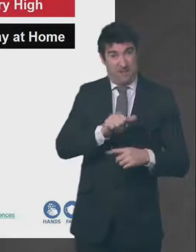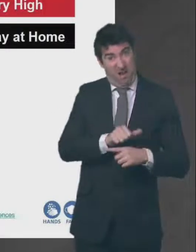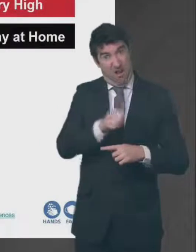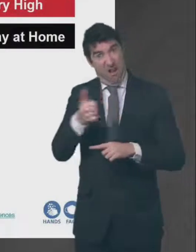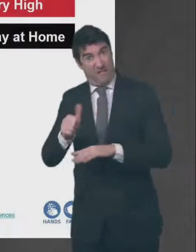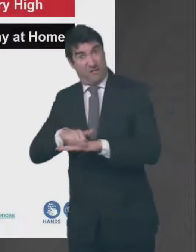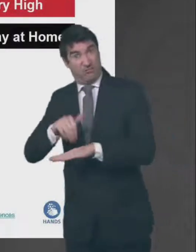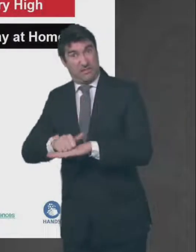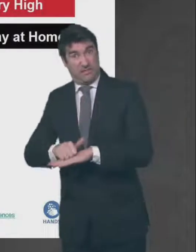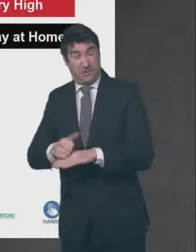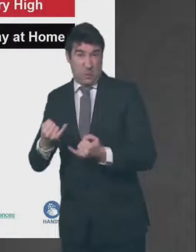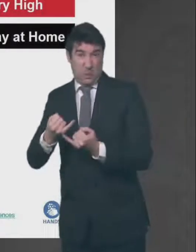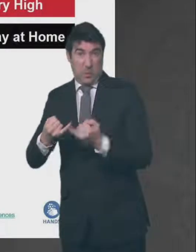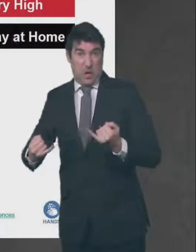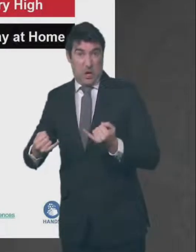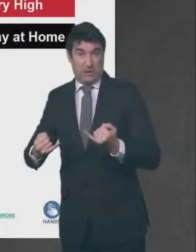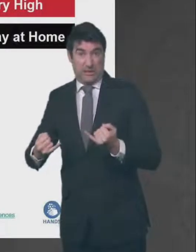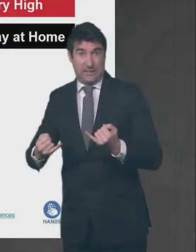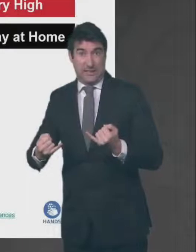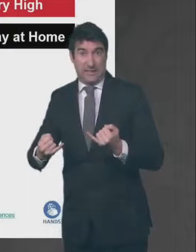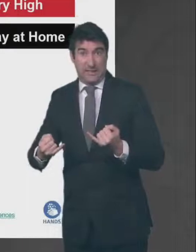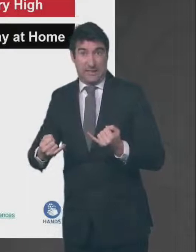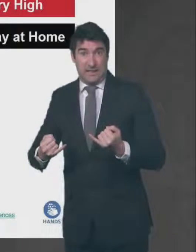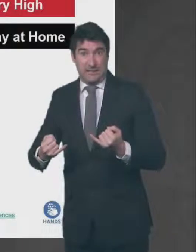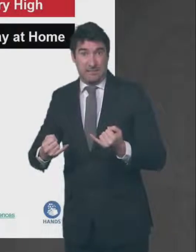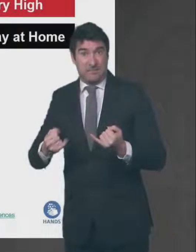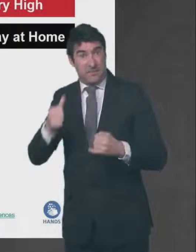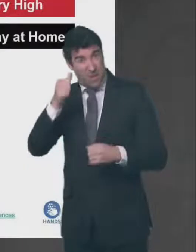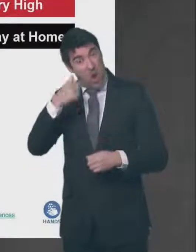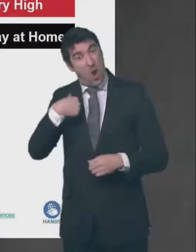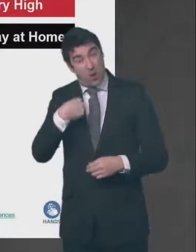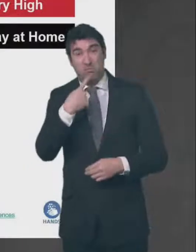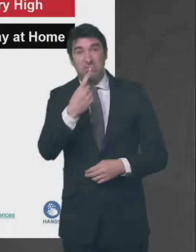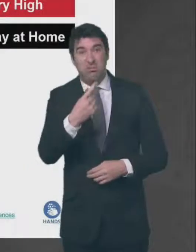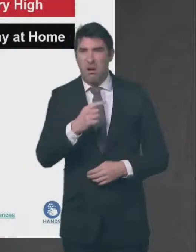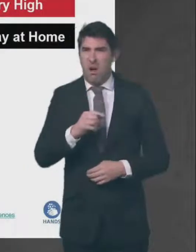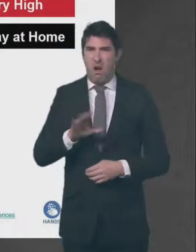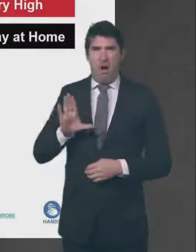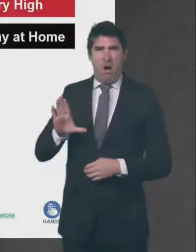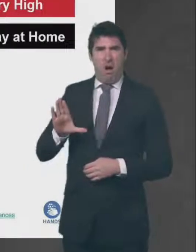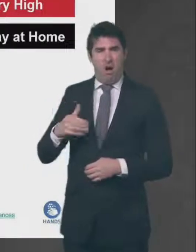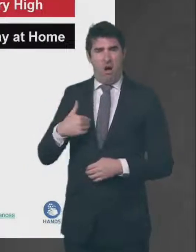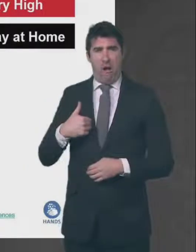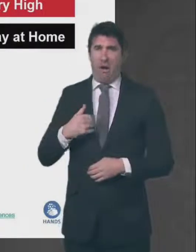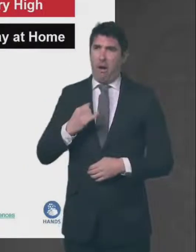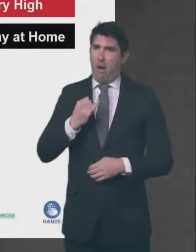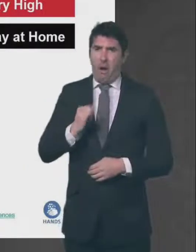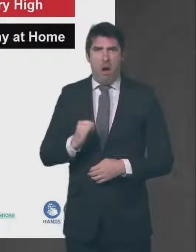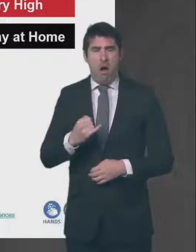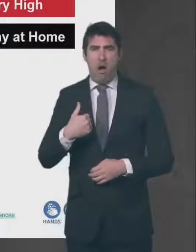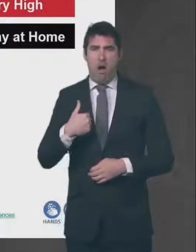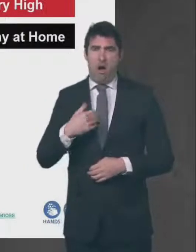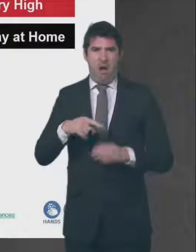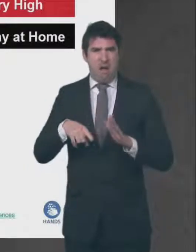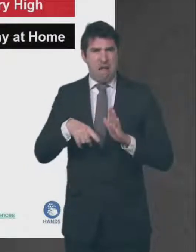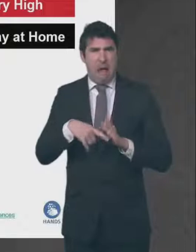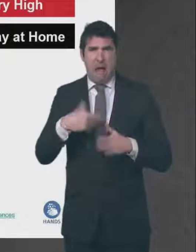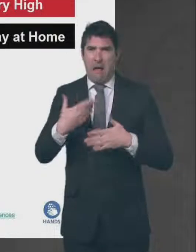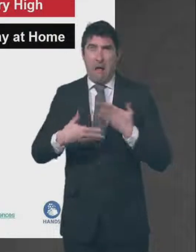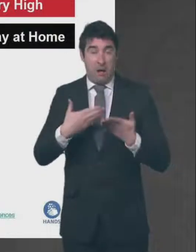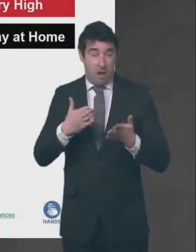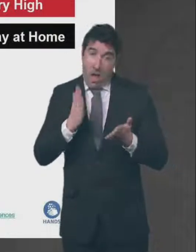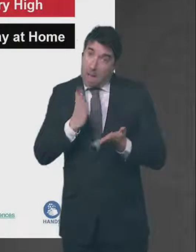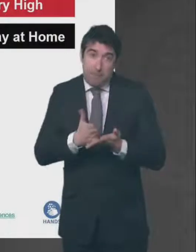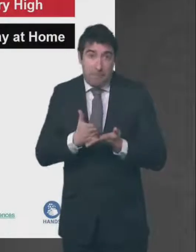don't up. understand. I know it's normally a time of great festivity and enjoyment, but you